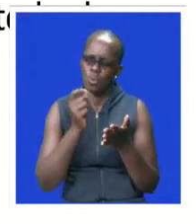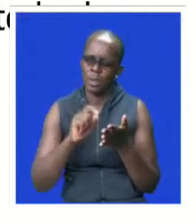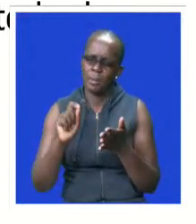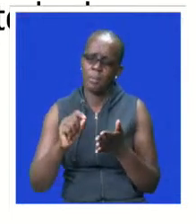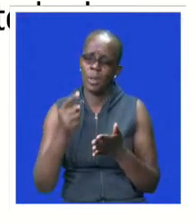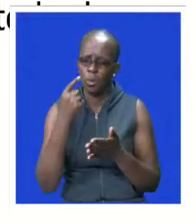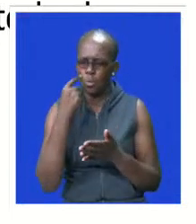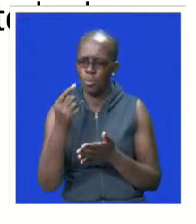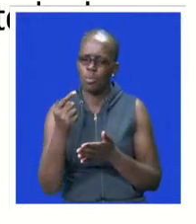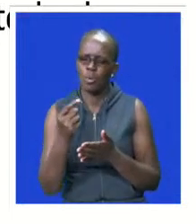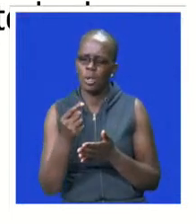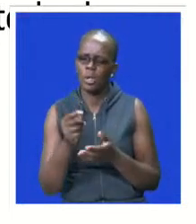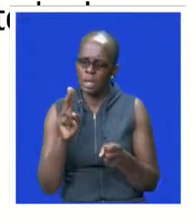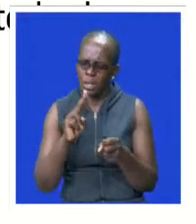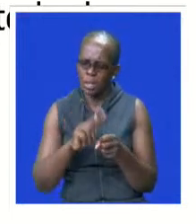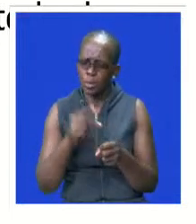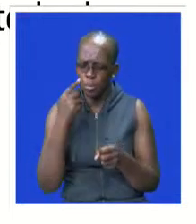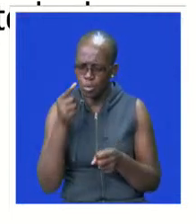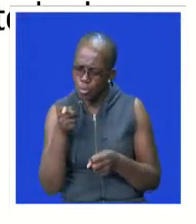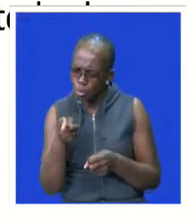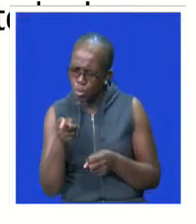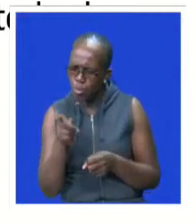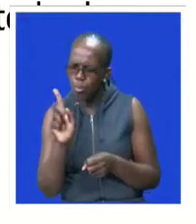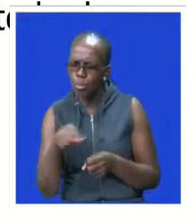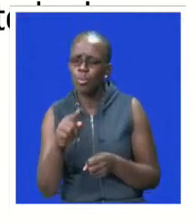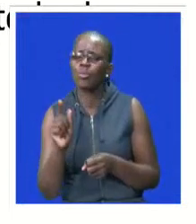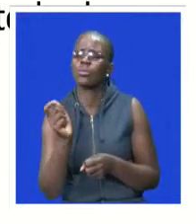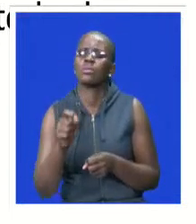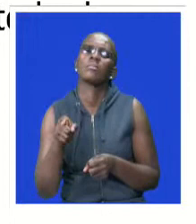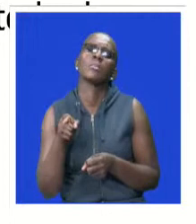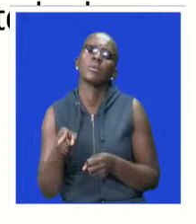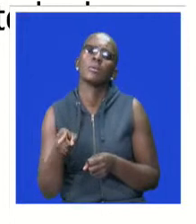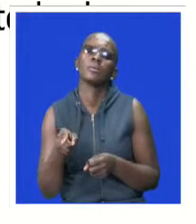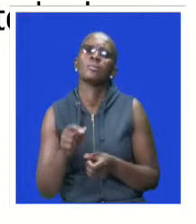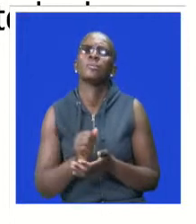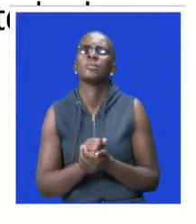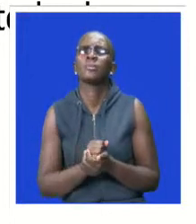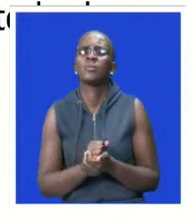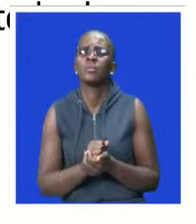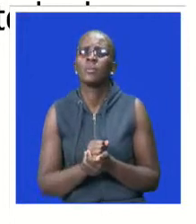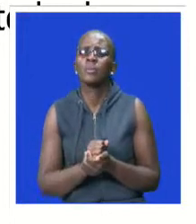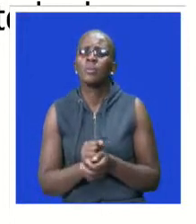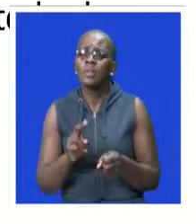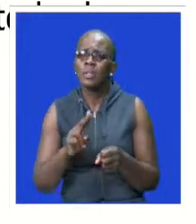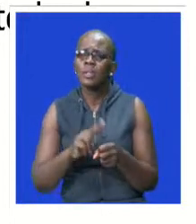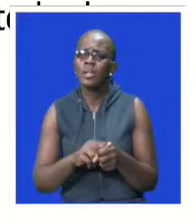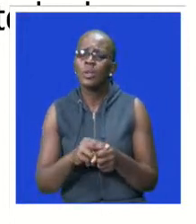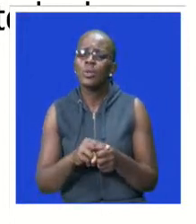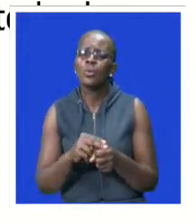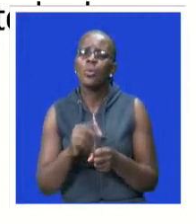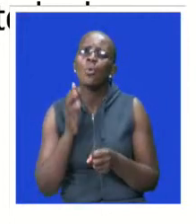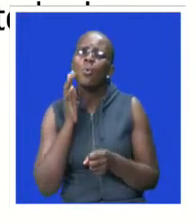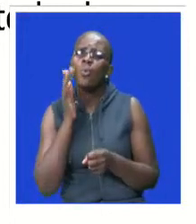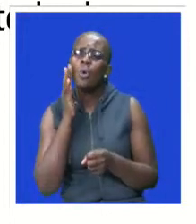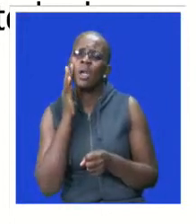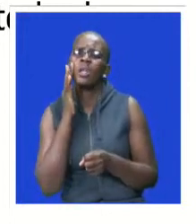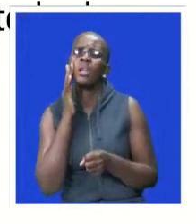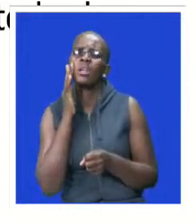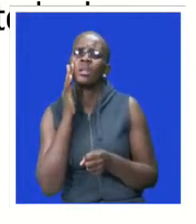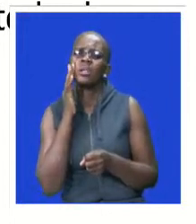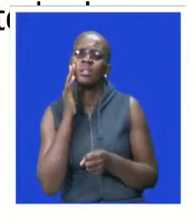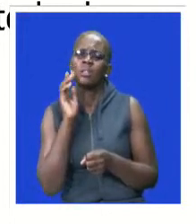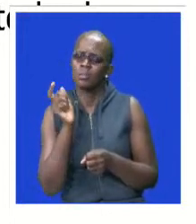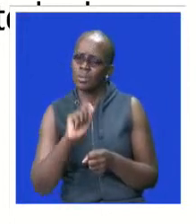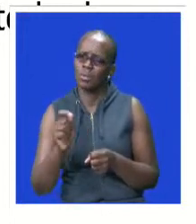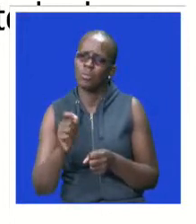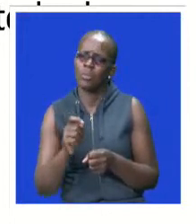You don't need to get too informal, right? When do you get too informal? Avoid using slang.